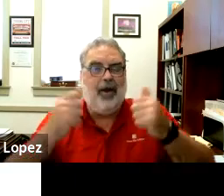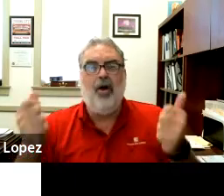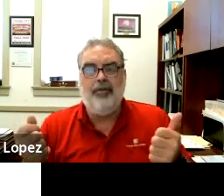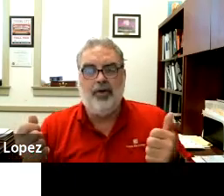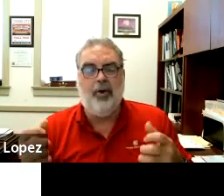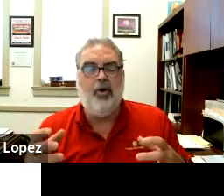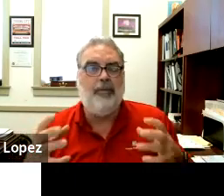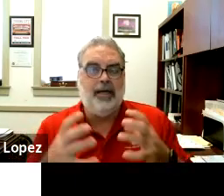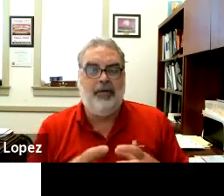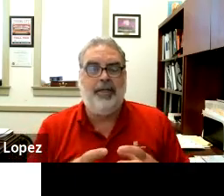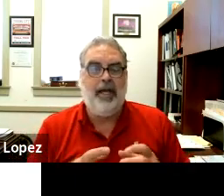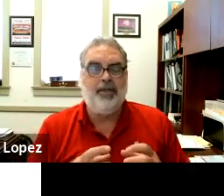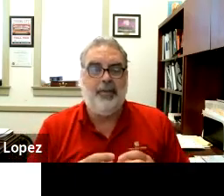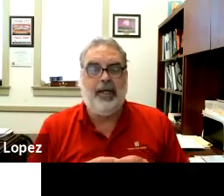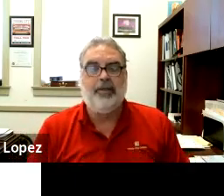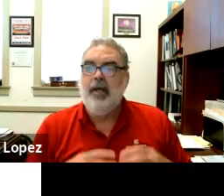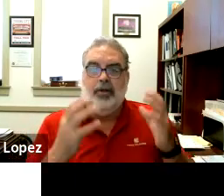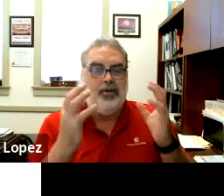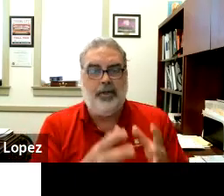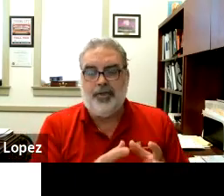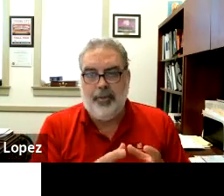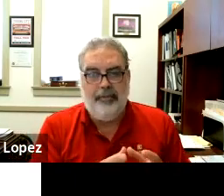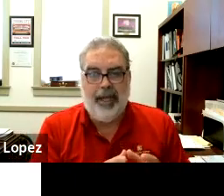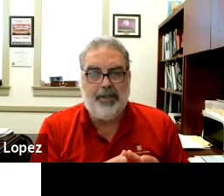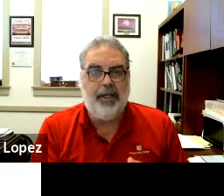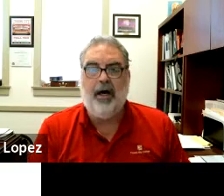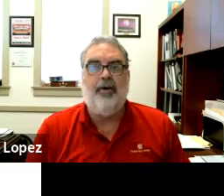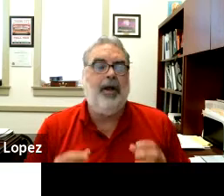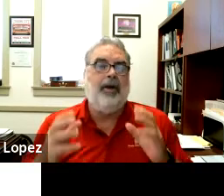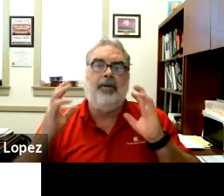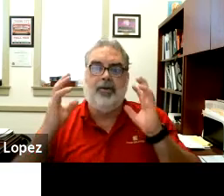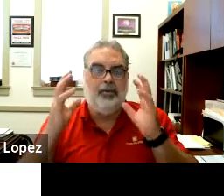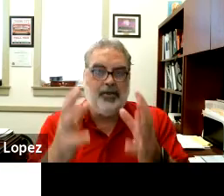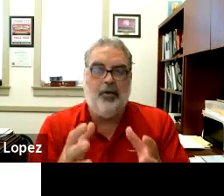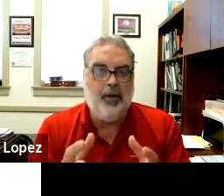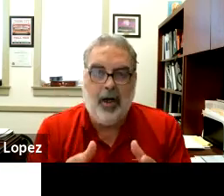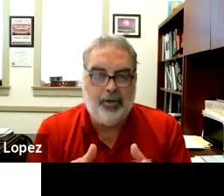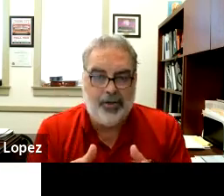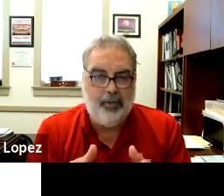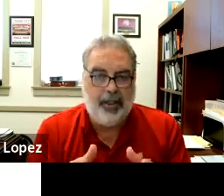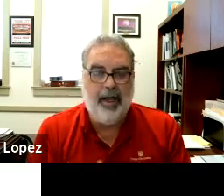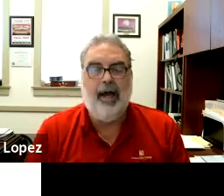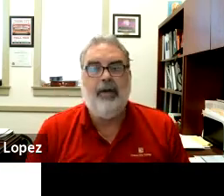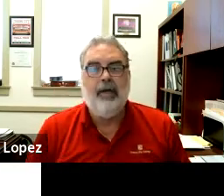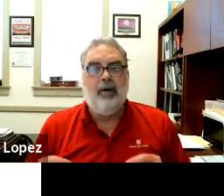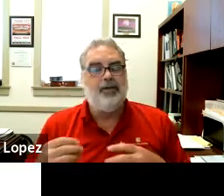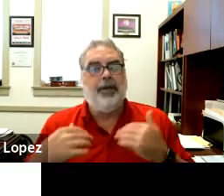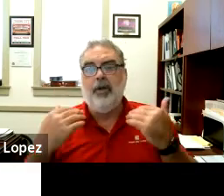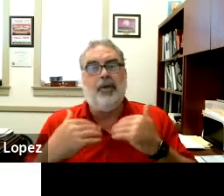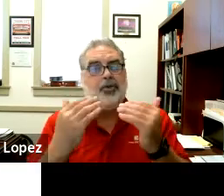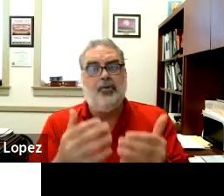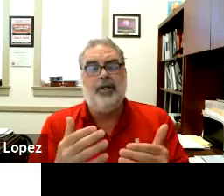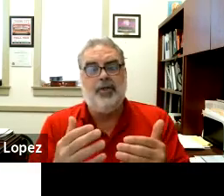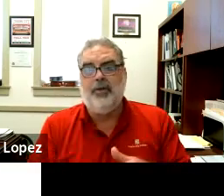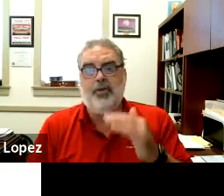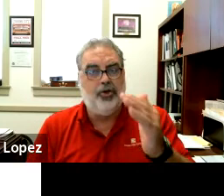Just about all of those programs have limitations because there's only so many bays in the auto area. There's only so many welders that we can have, right? So we can only